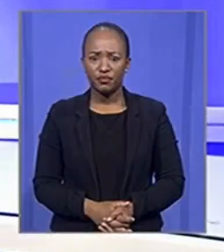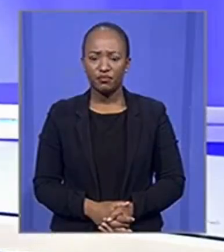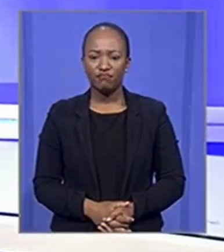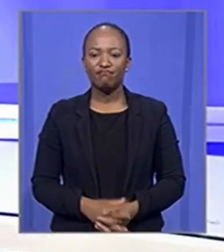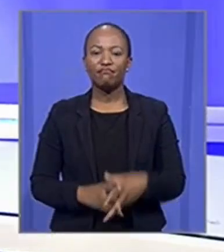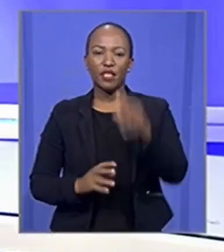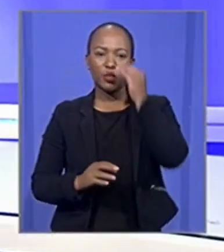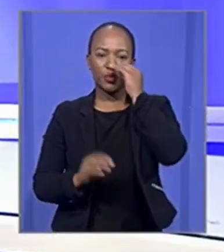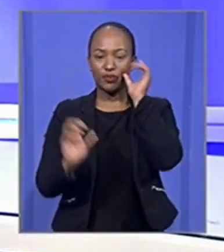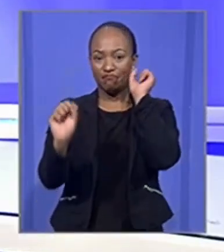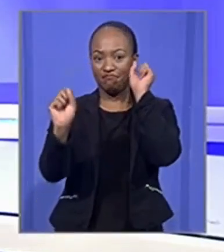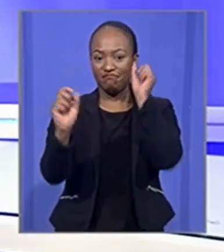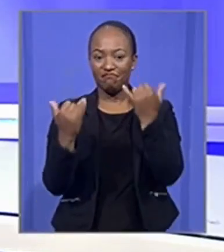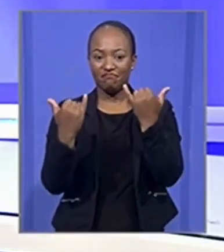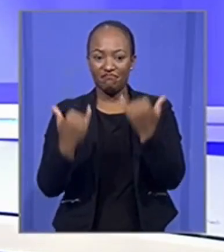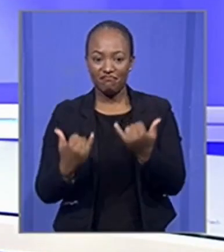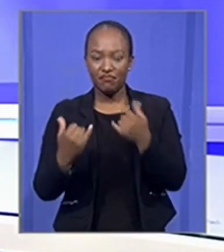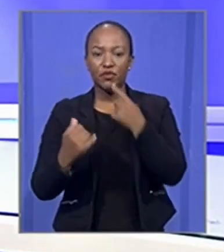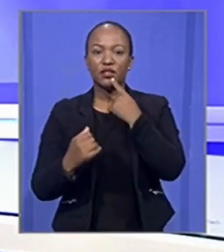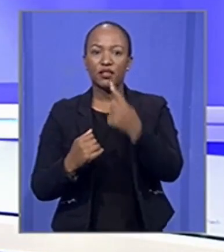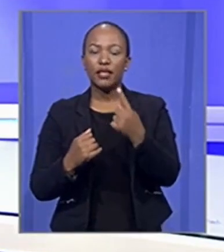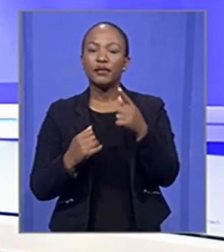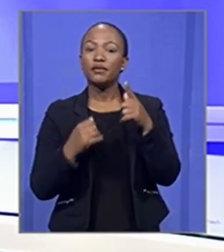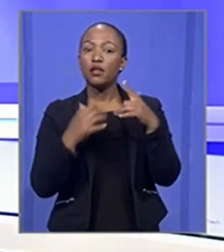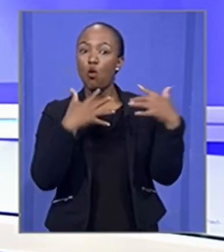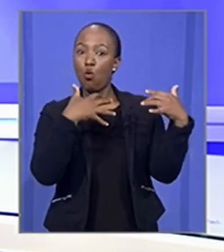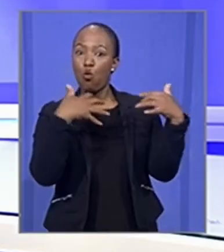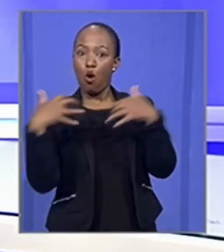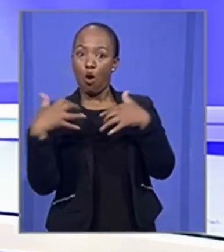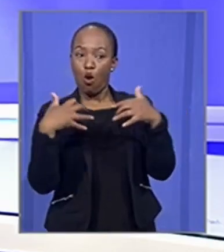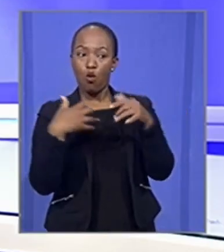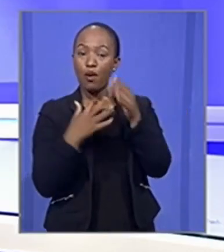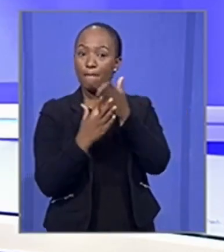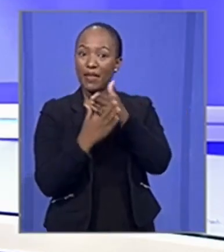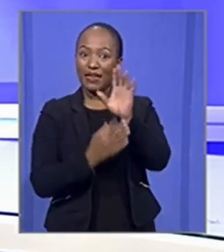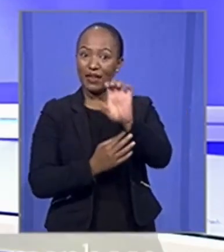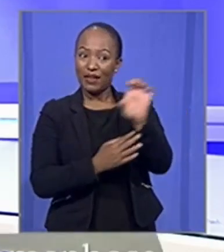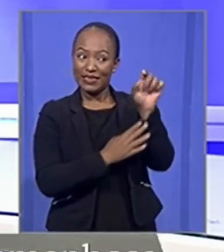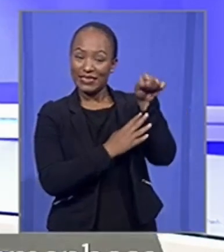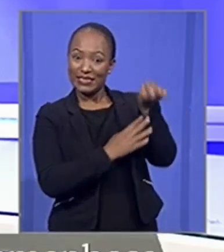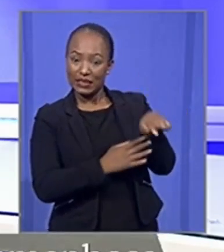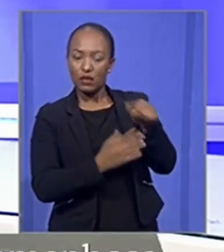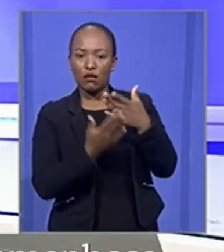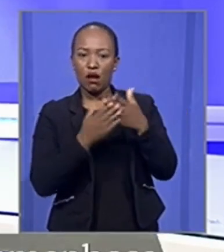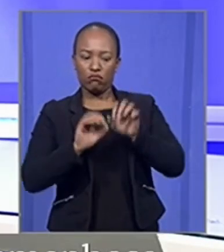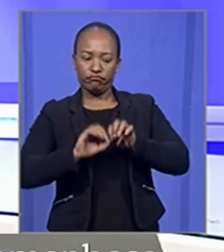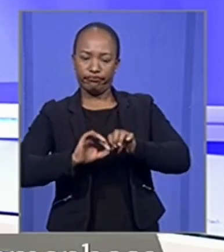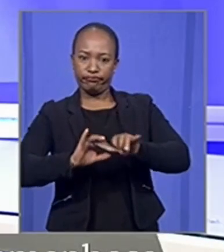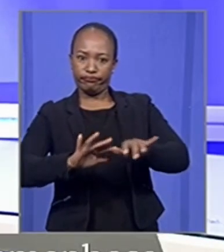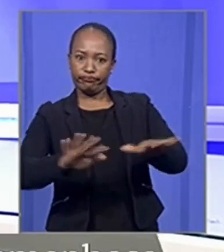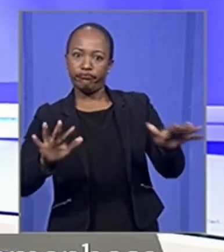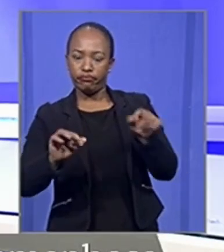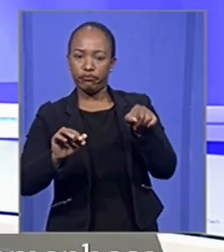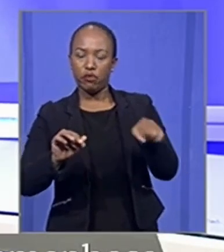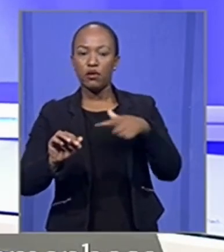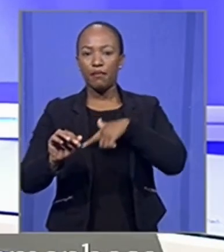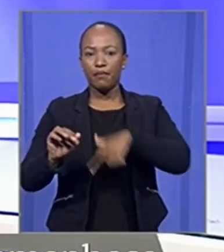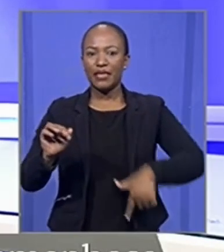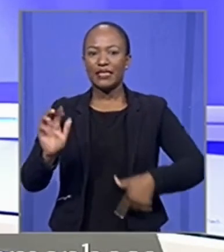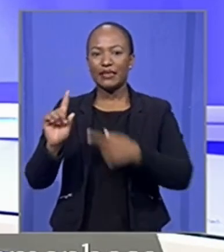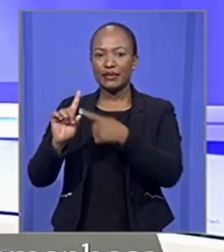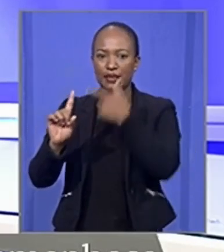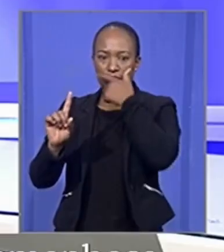Tsona re di thakgola semmuso ka ditaba tse reng ntwa ya botjhabela bo hare e ka namela dikarolong tse ding tsa lefatshe. Sena ke o ya ka mopresidente wa ANC